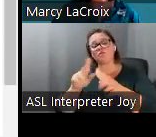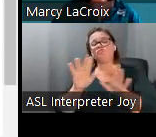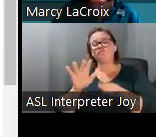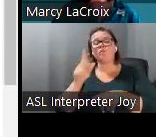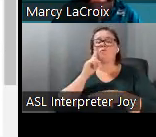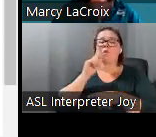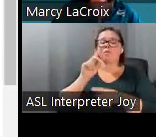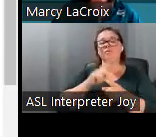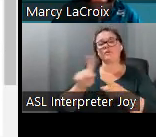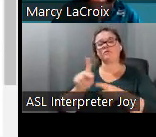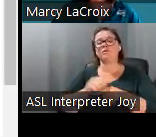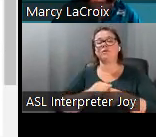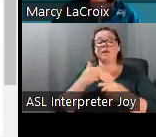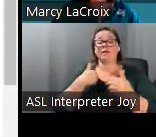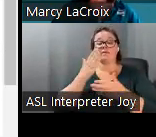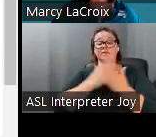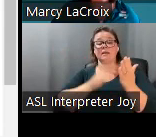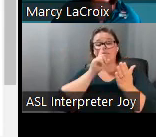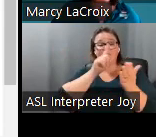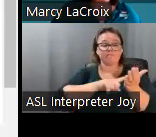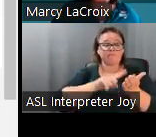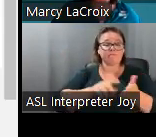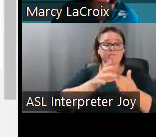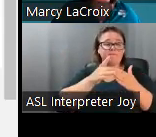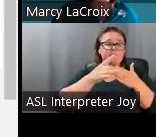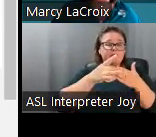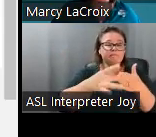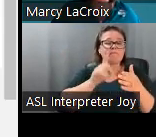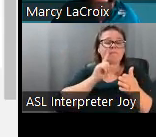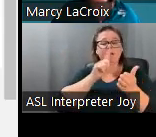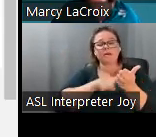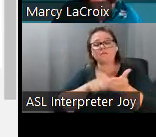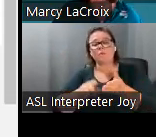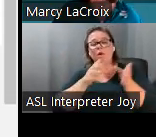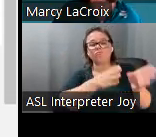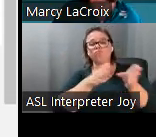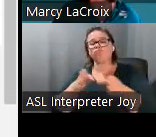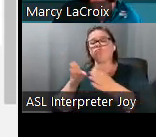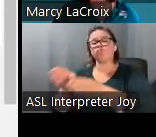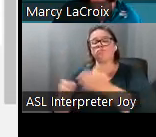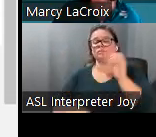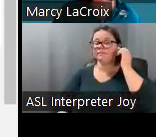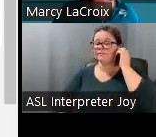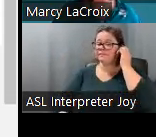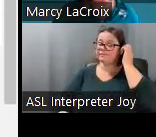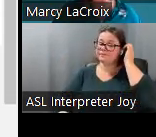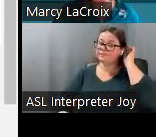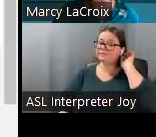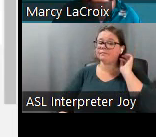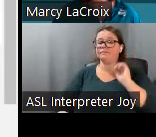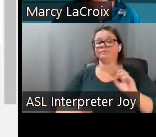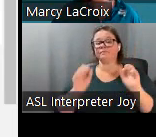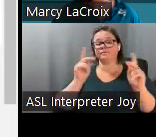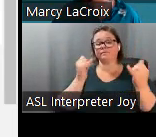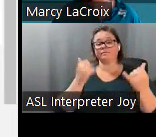some exploration guidance for exploring the vault's paths. All right, so I'm going to click